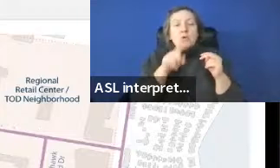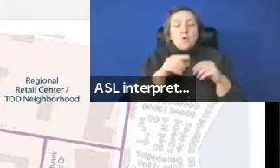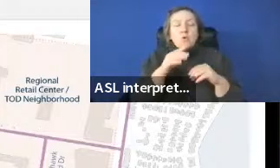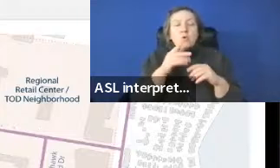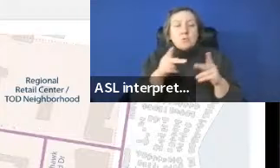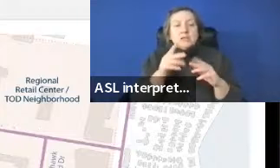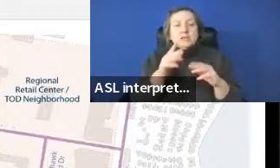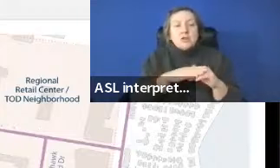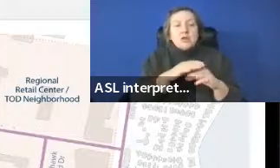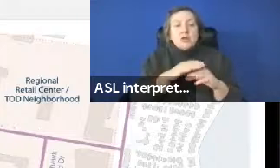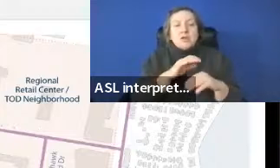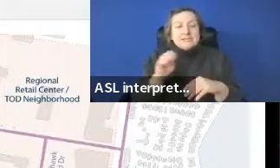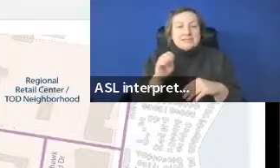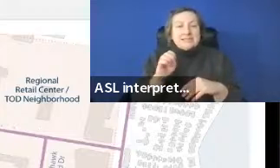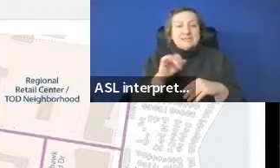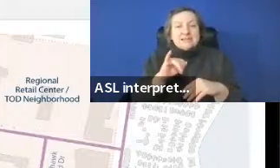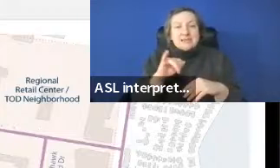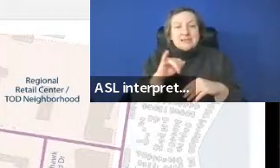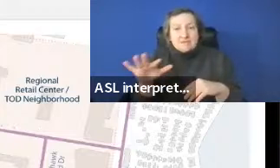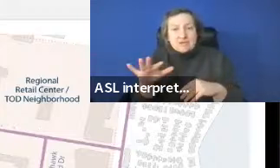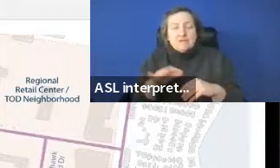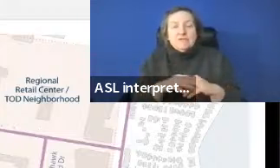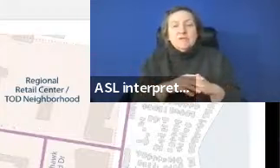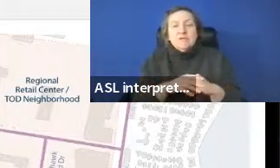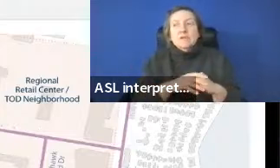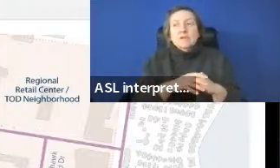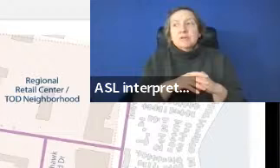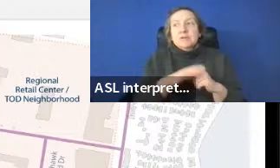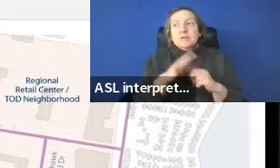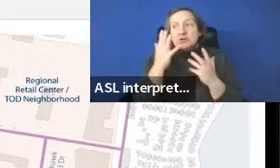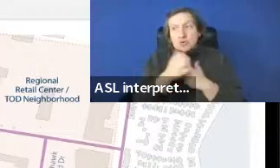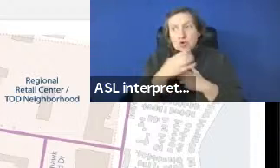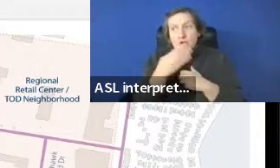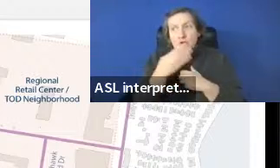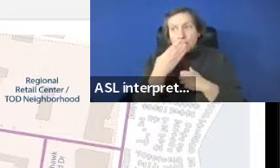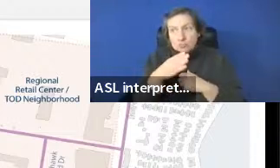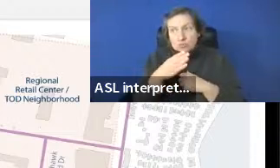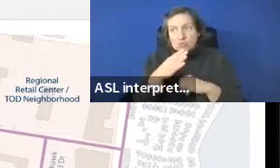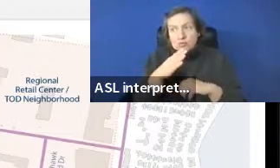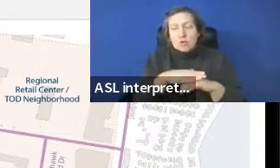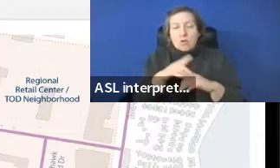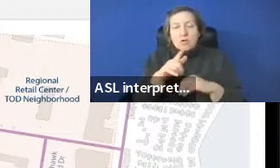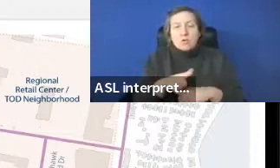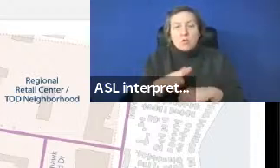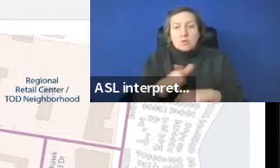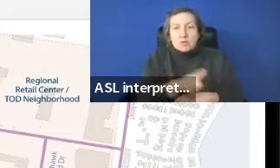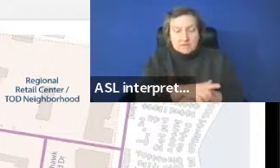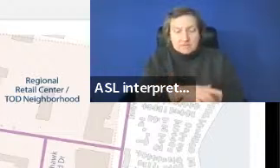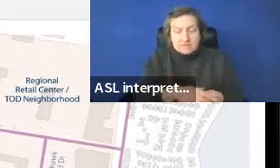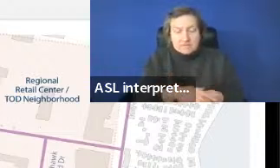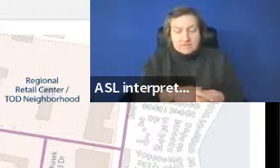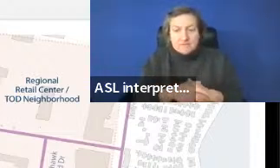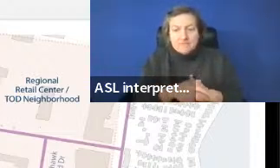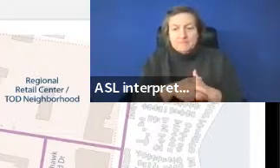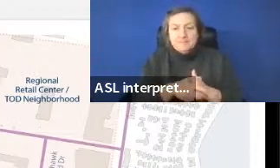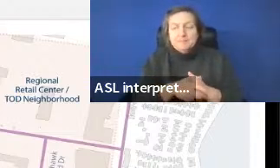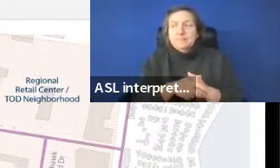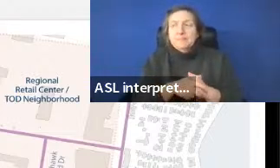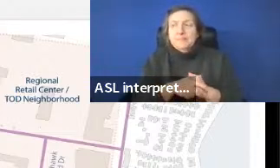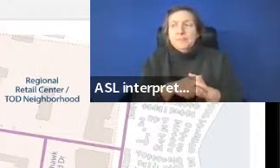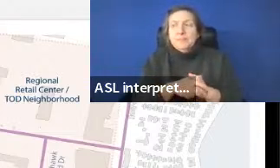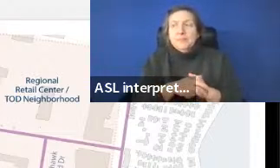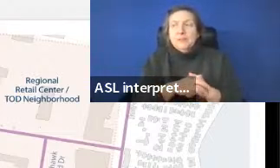side of I-5, which is the dark blue circle on the lower left-hand side. Traffic